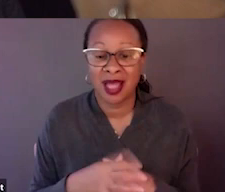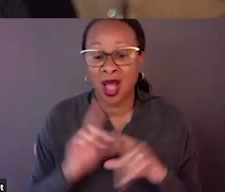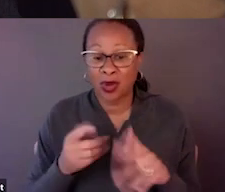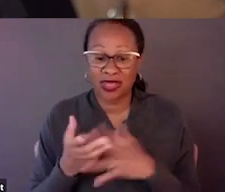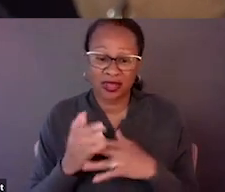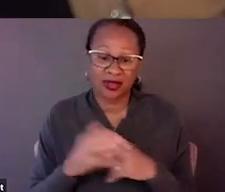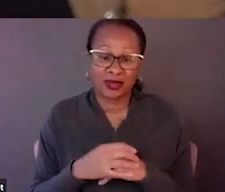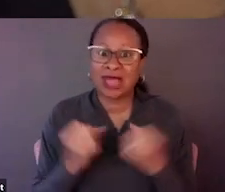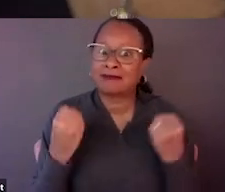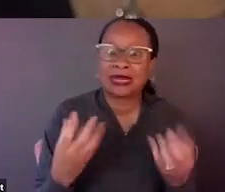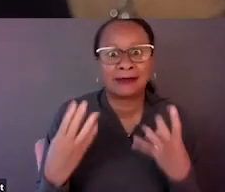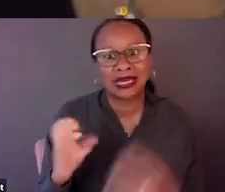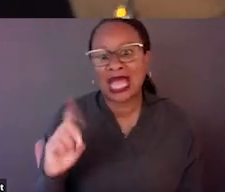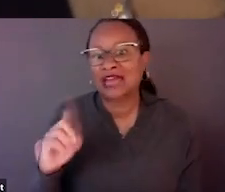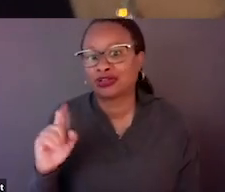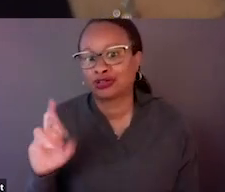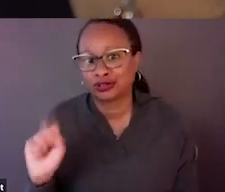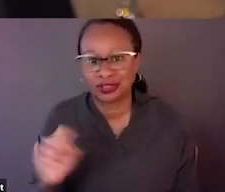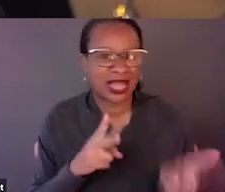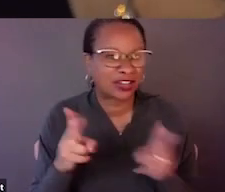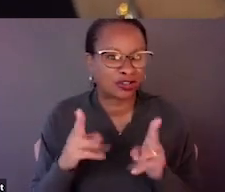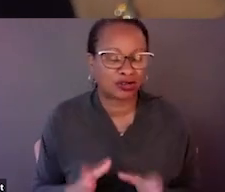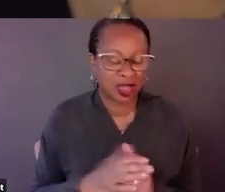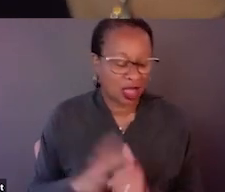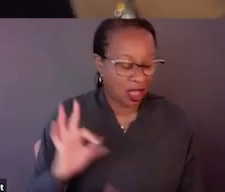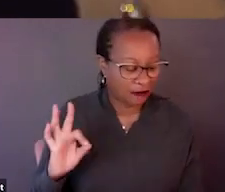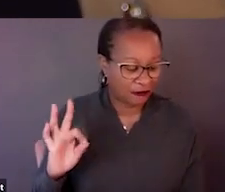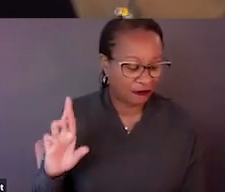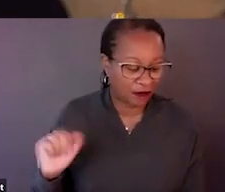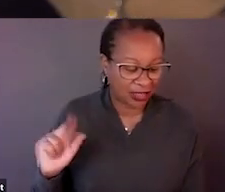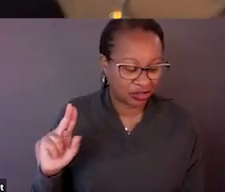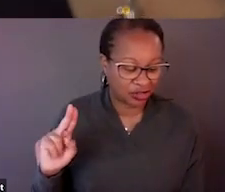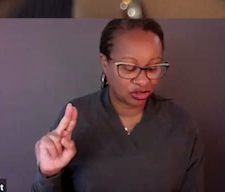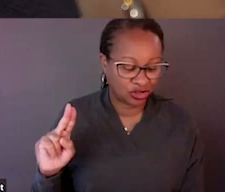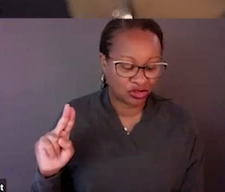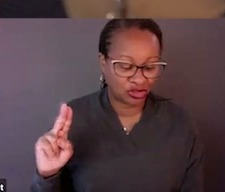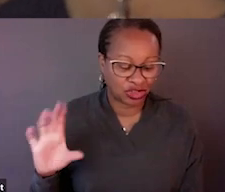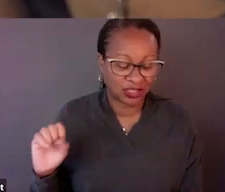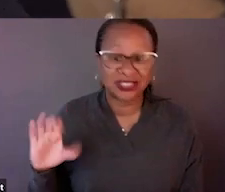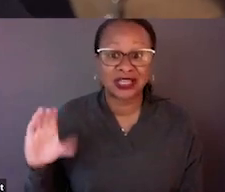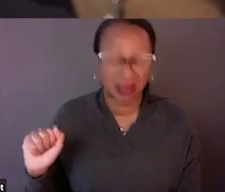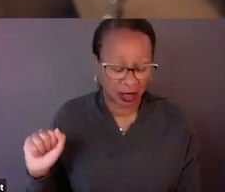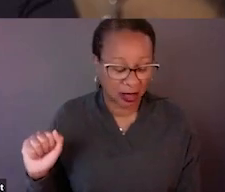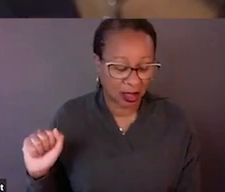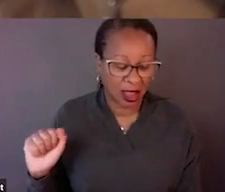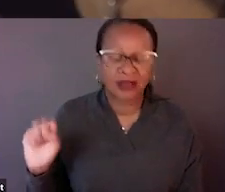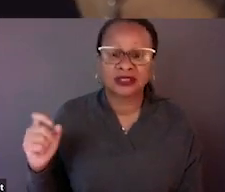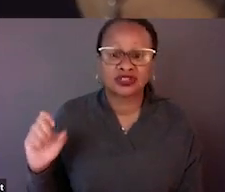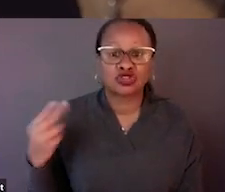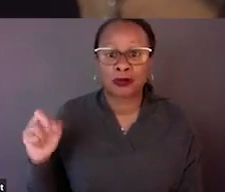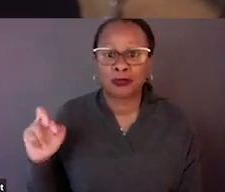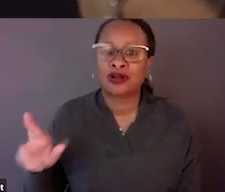also many editors. And then Francesca Sharpner, who's a young, this is her first Black African-American editor,